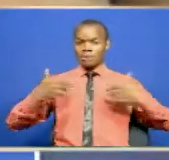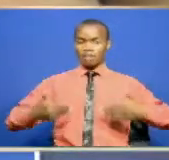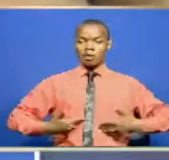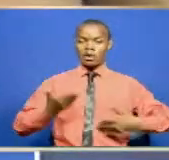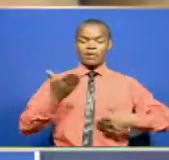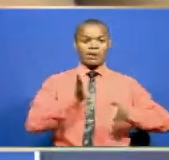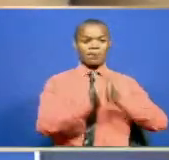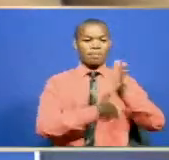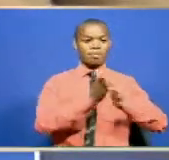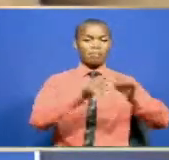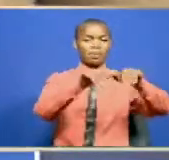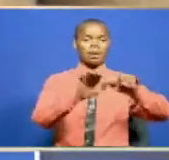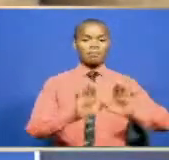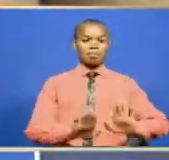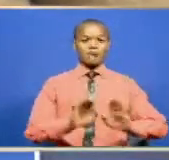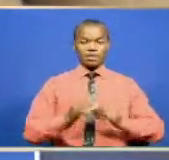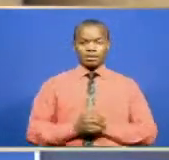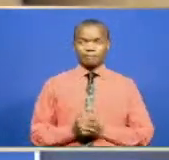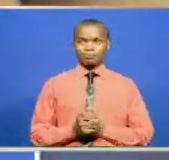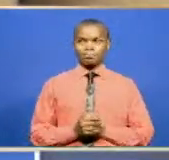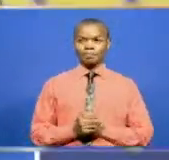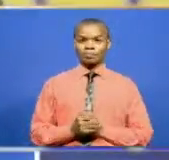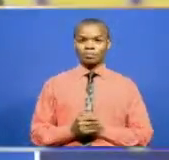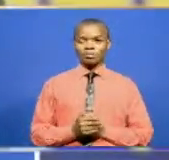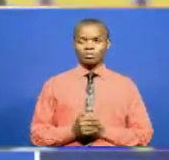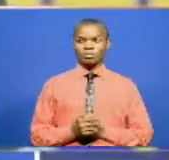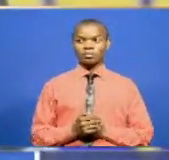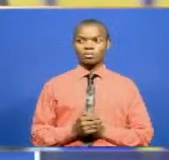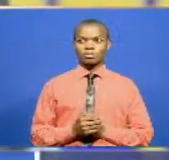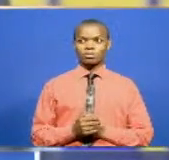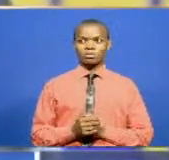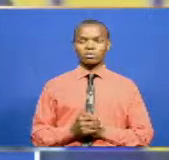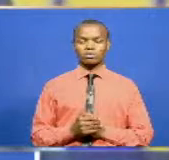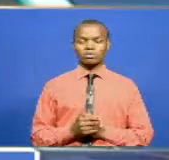have commenced. Kamche Menza for Channel One News.